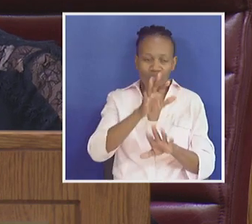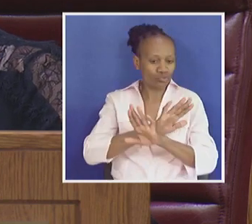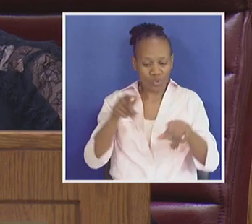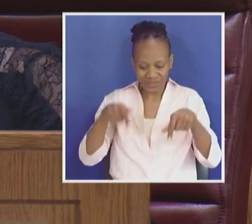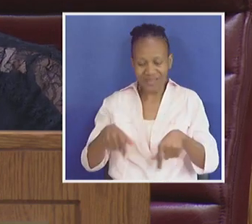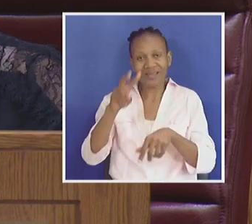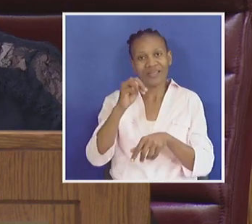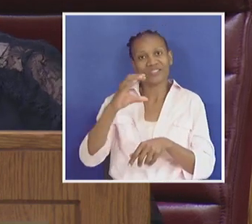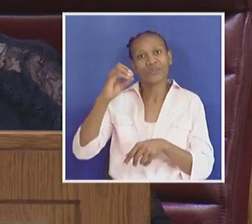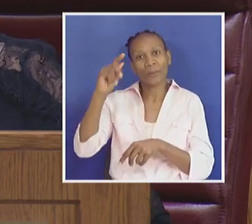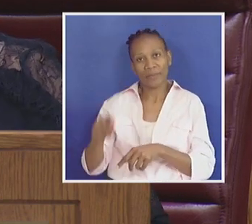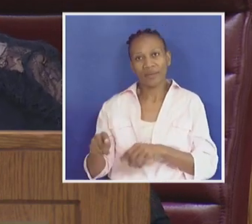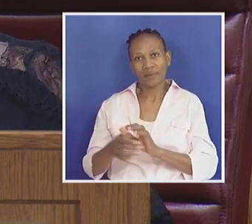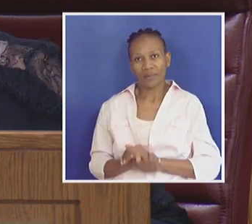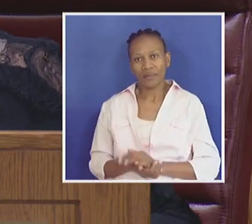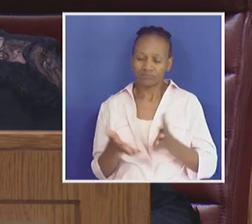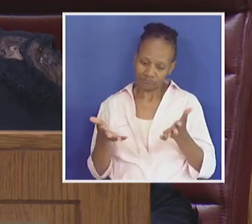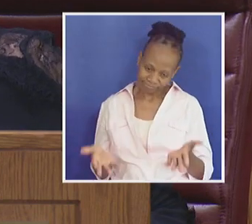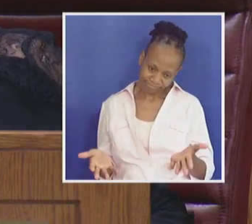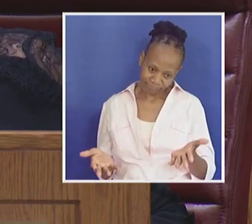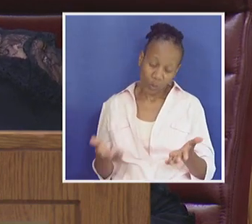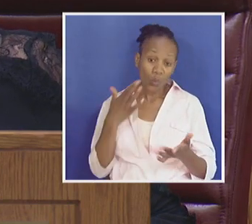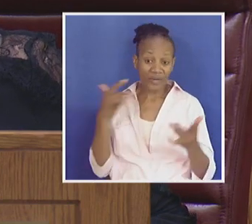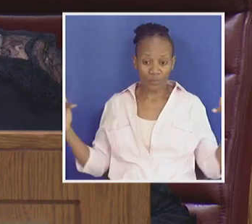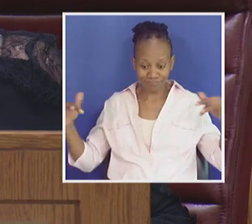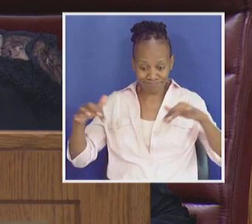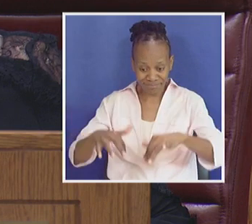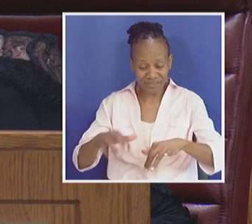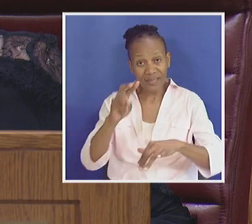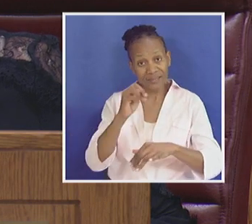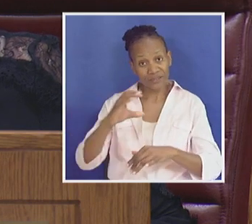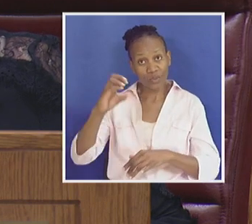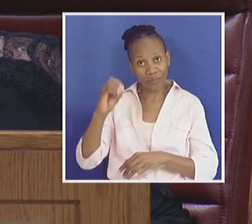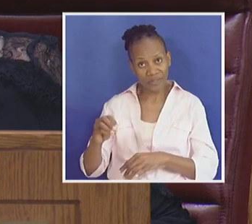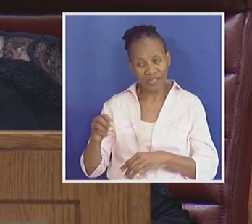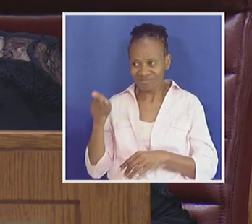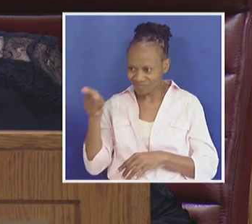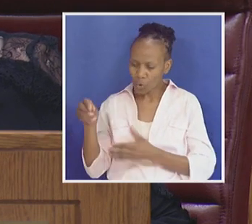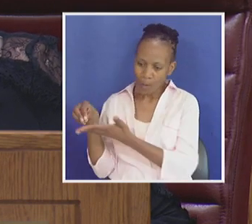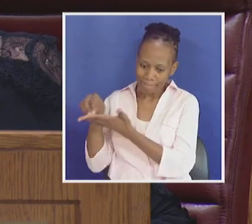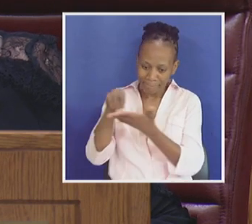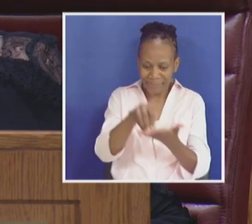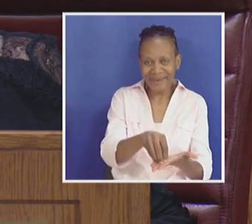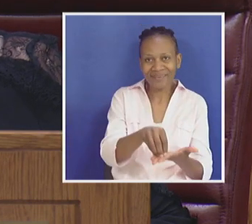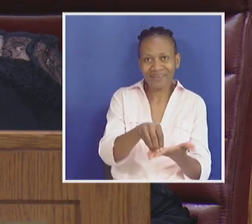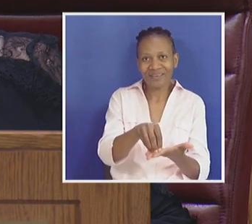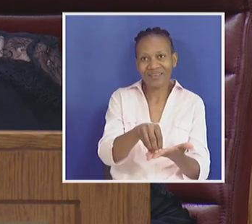house. So that when you come here, you bring a provincial